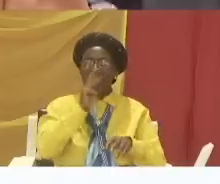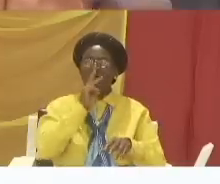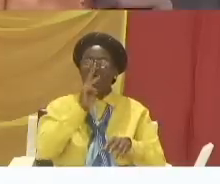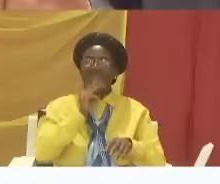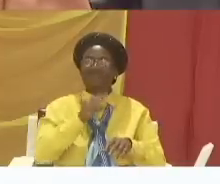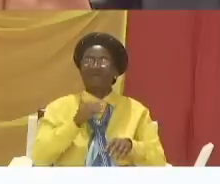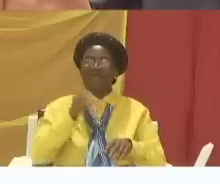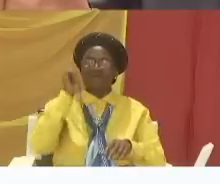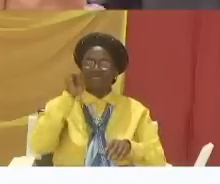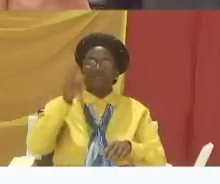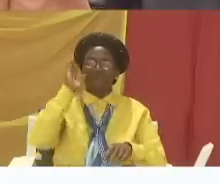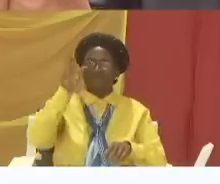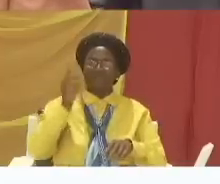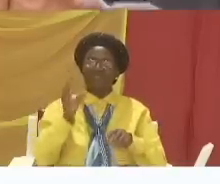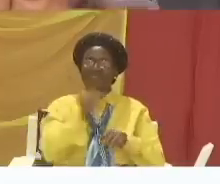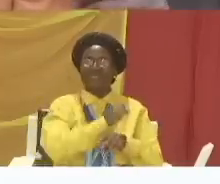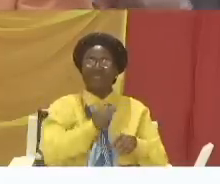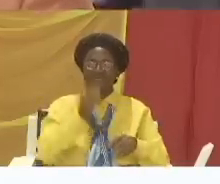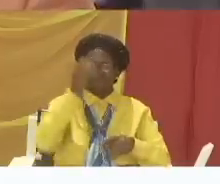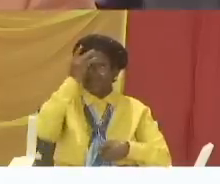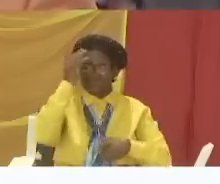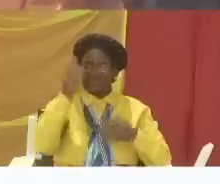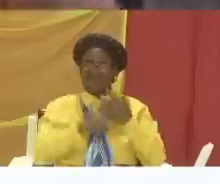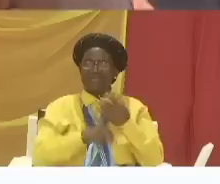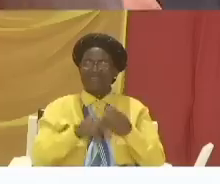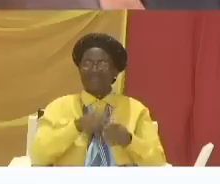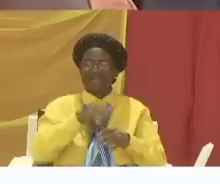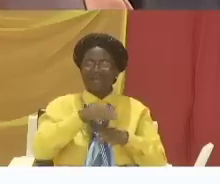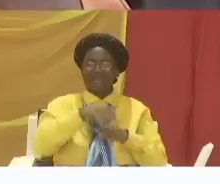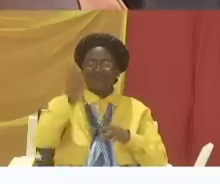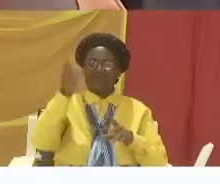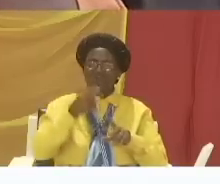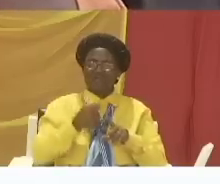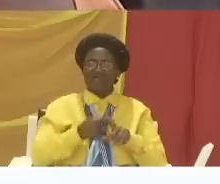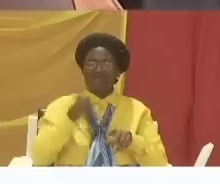He will take sickness away from you.